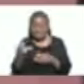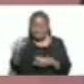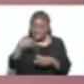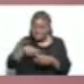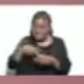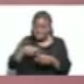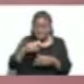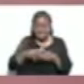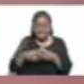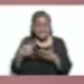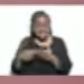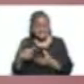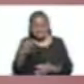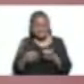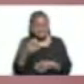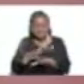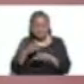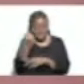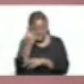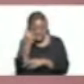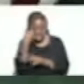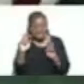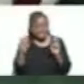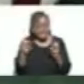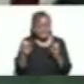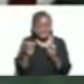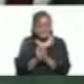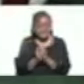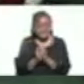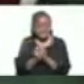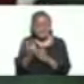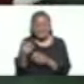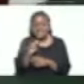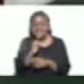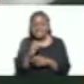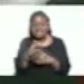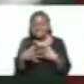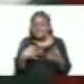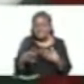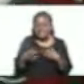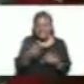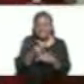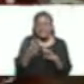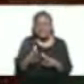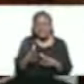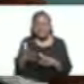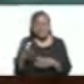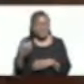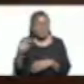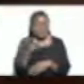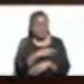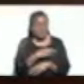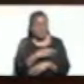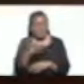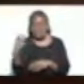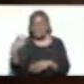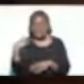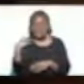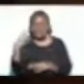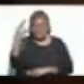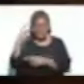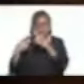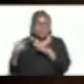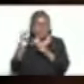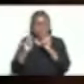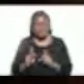about. As this hallows institution's de facto gatekeeper, Forbes is its chief historian, its archivist, its curator